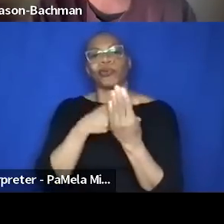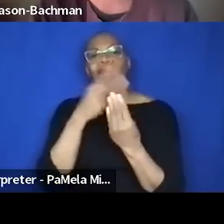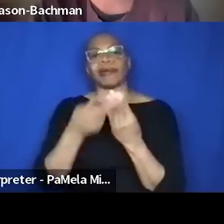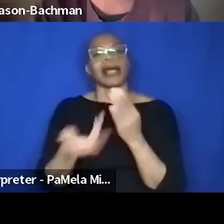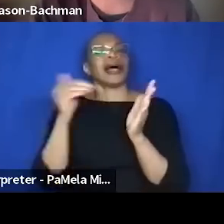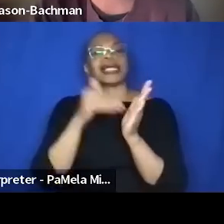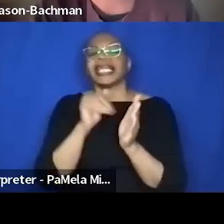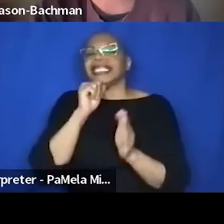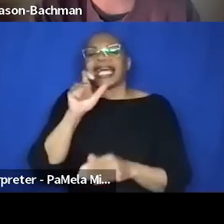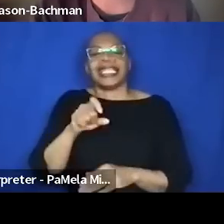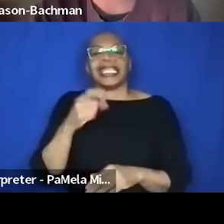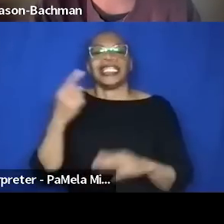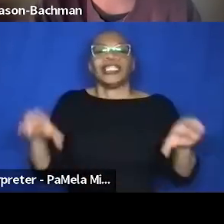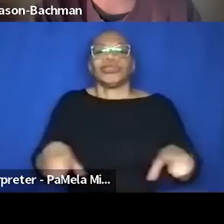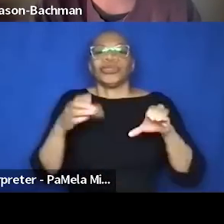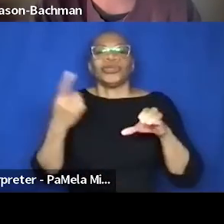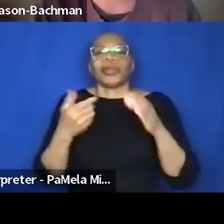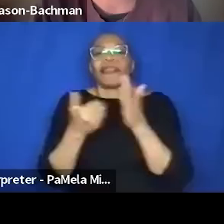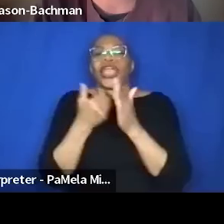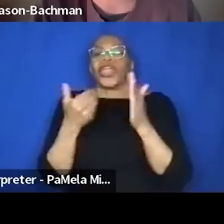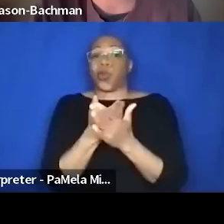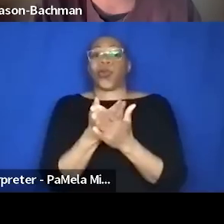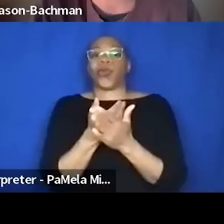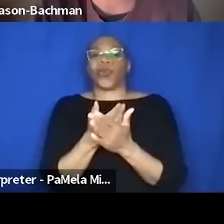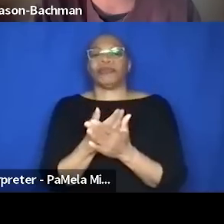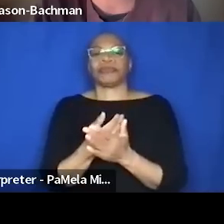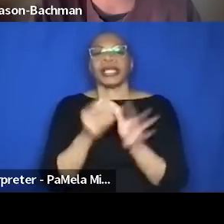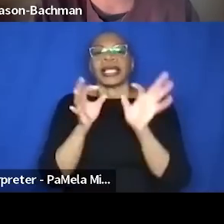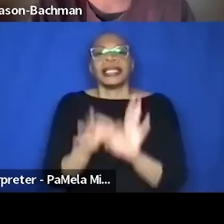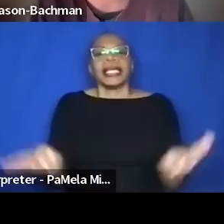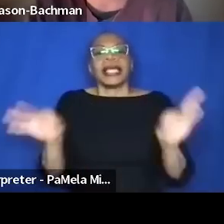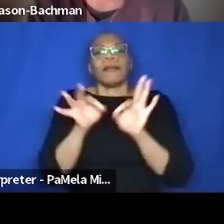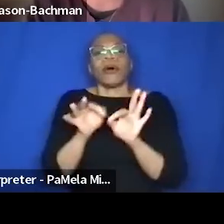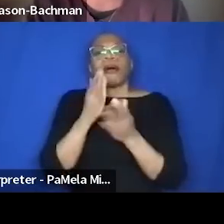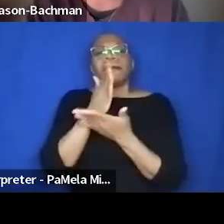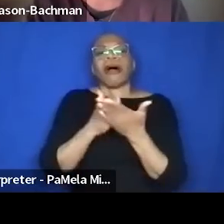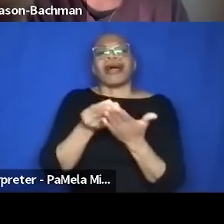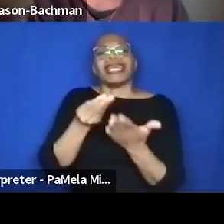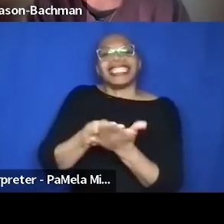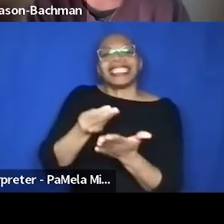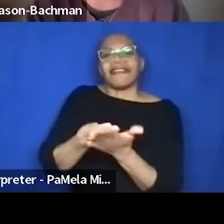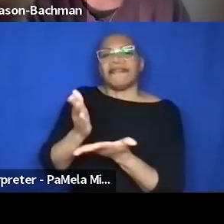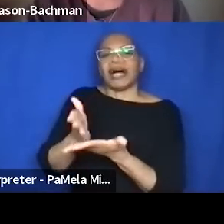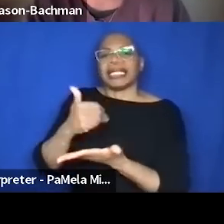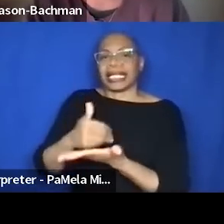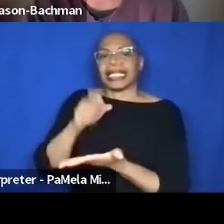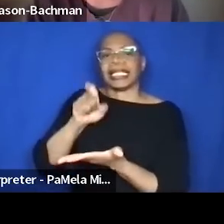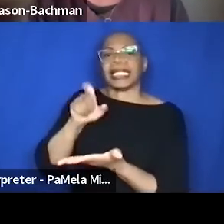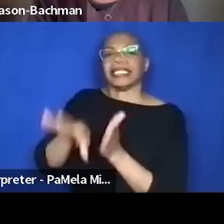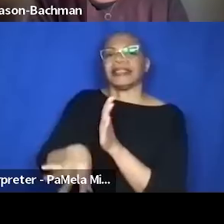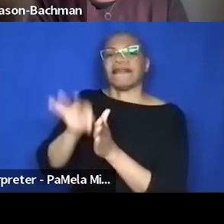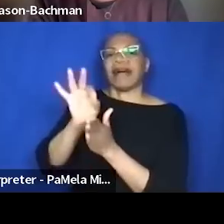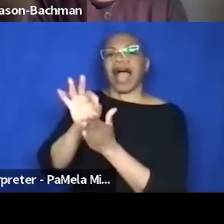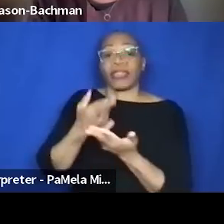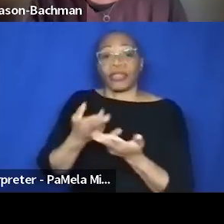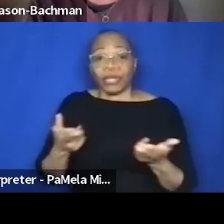wheel. We've think the main learned our part of it lessons. Main part of it is just funding. I mean, you got to find the funding. You got to find the resources. You